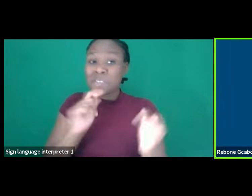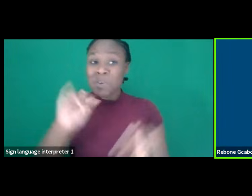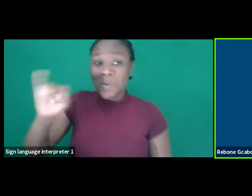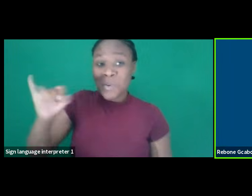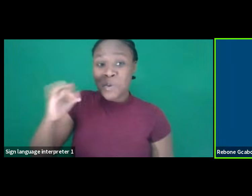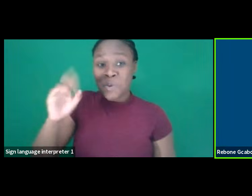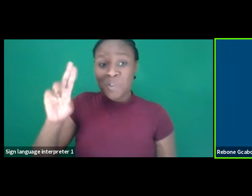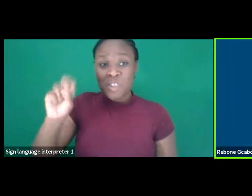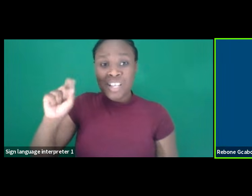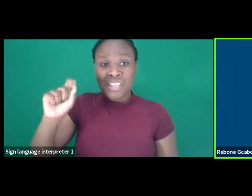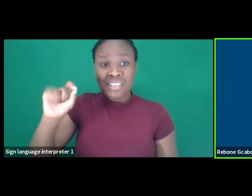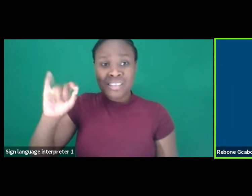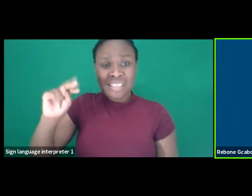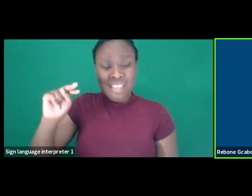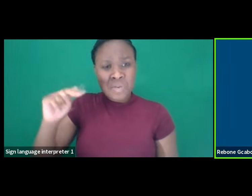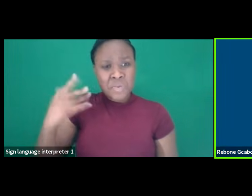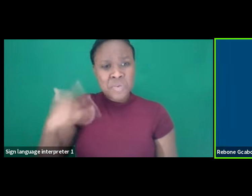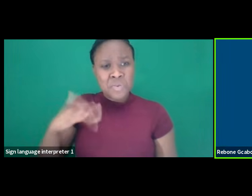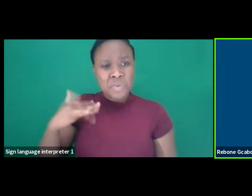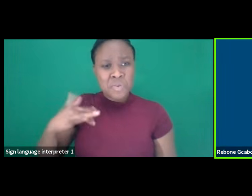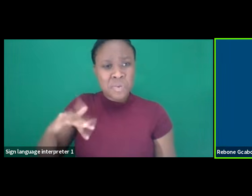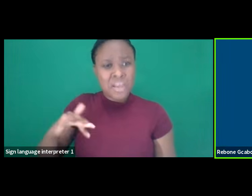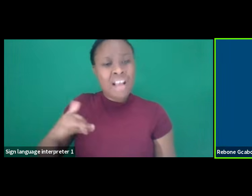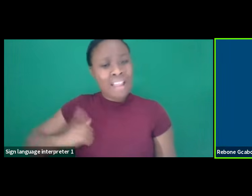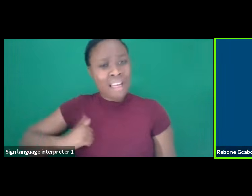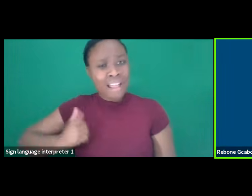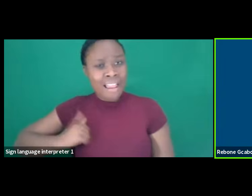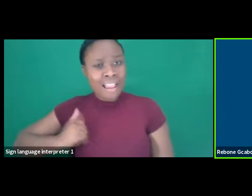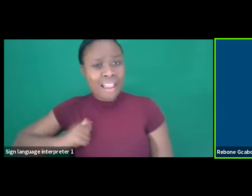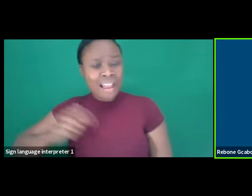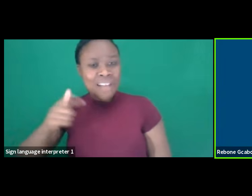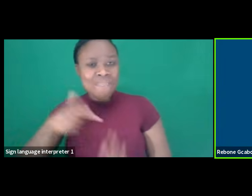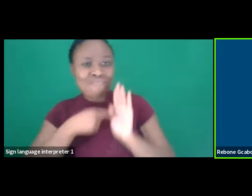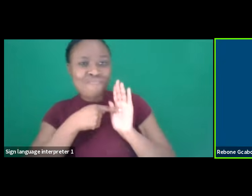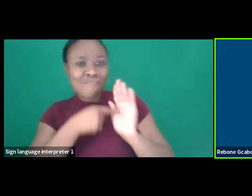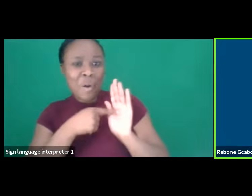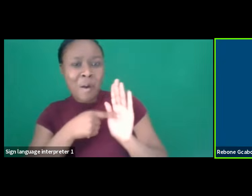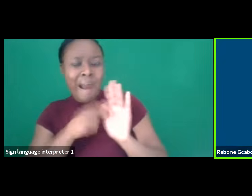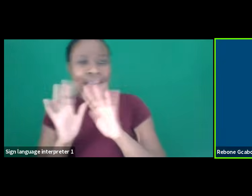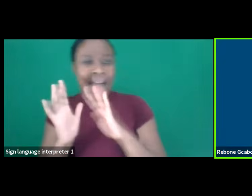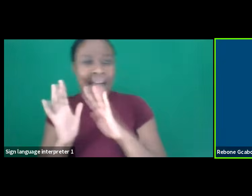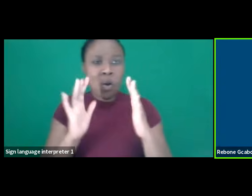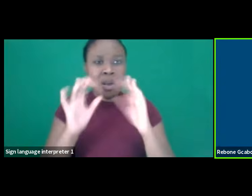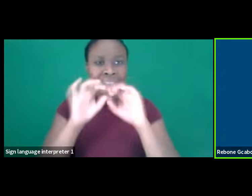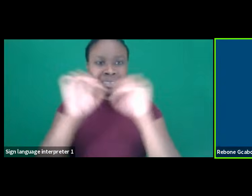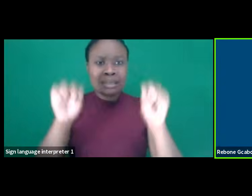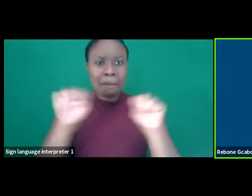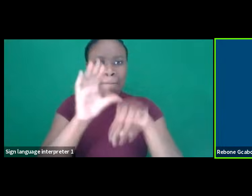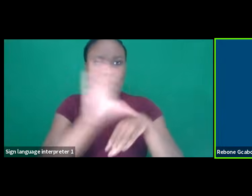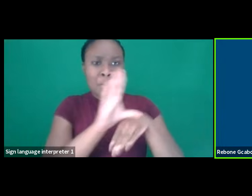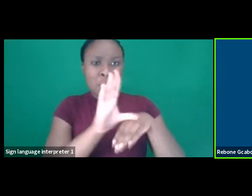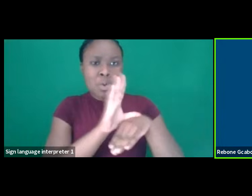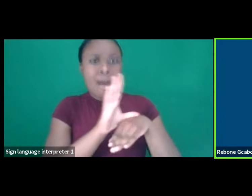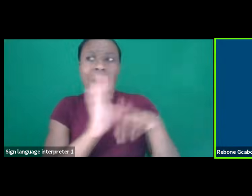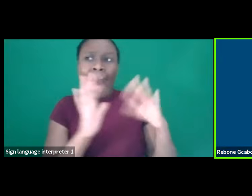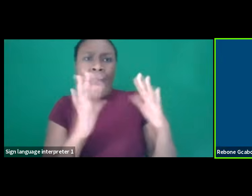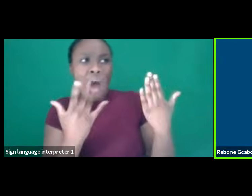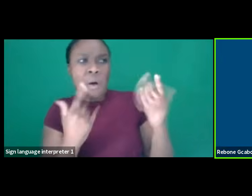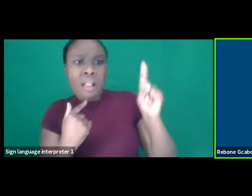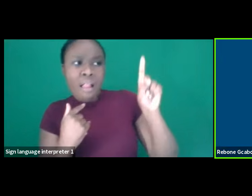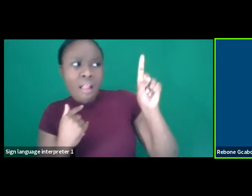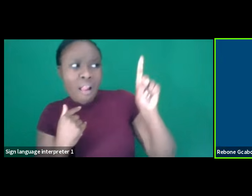in showing us what and how to get through the systems as we go digital. More importantly, the